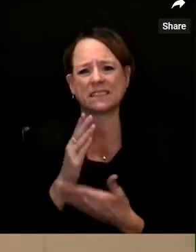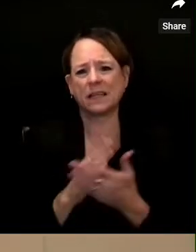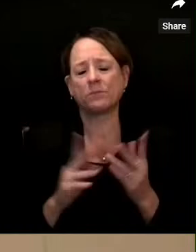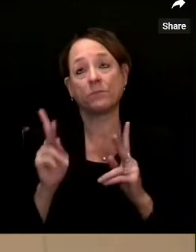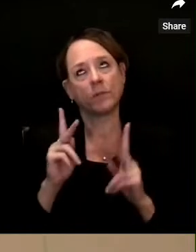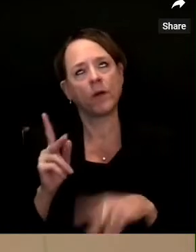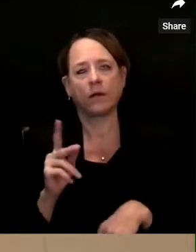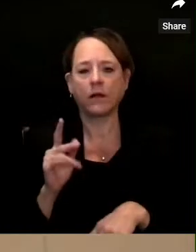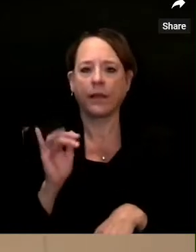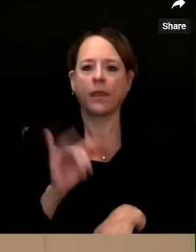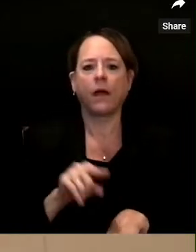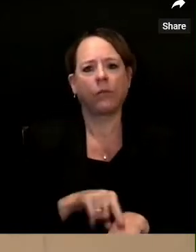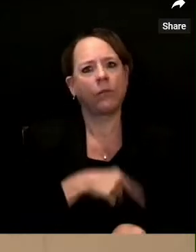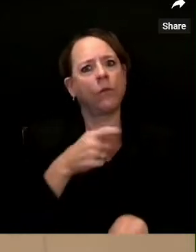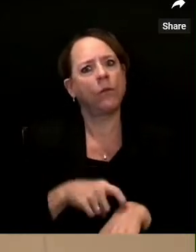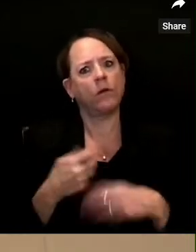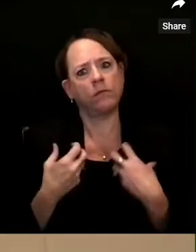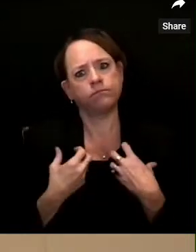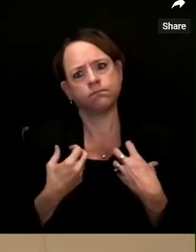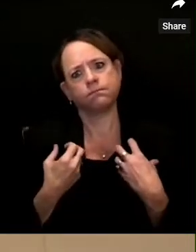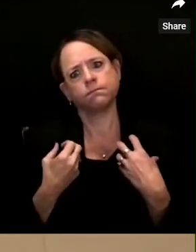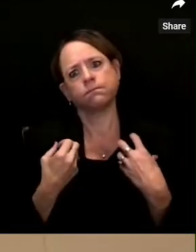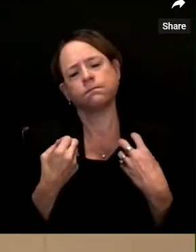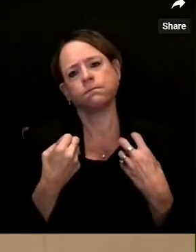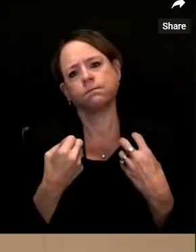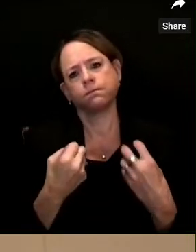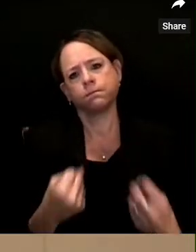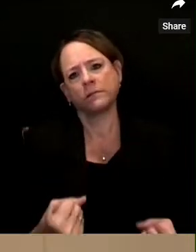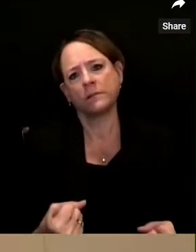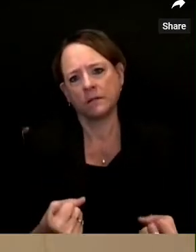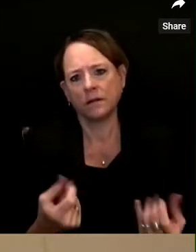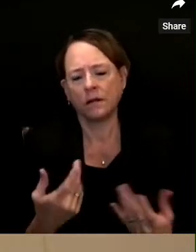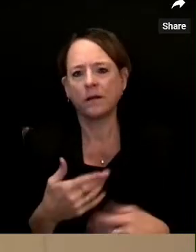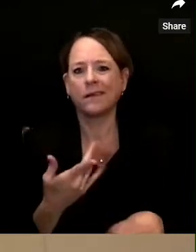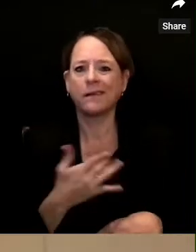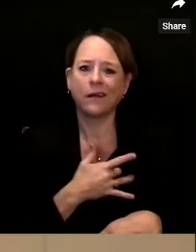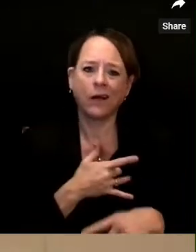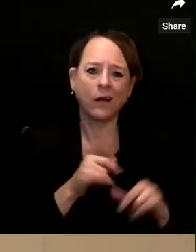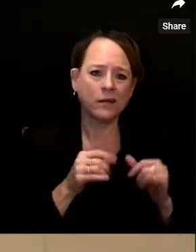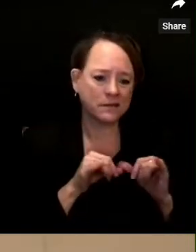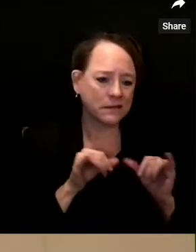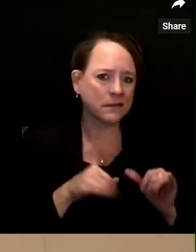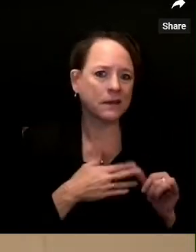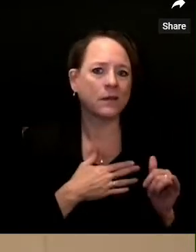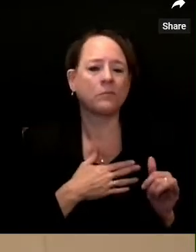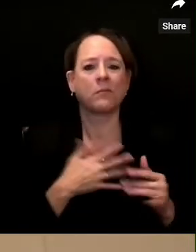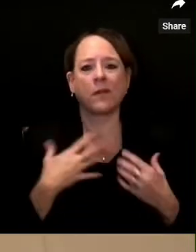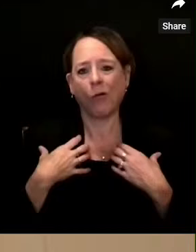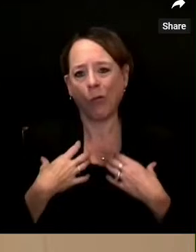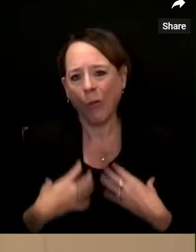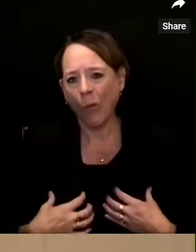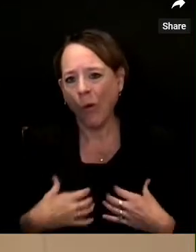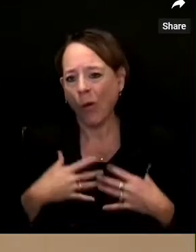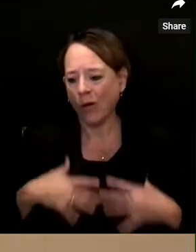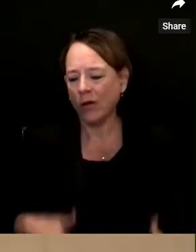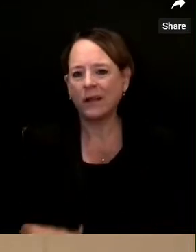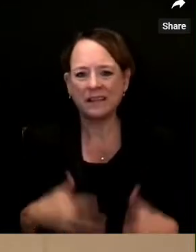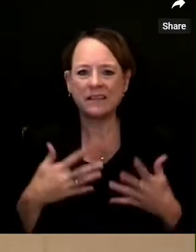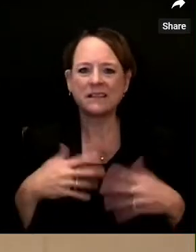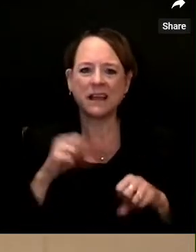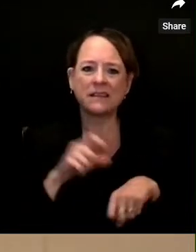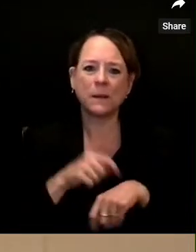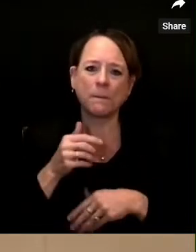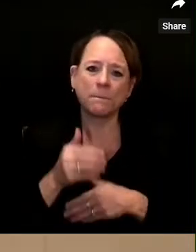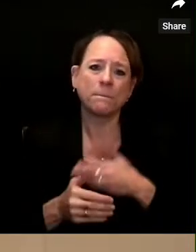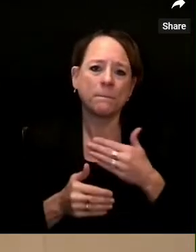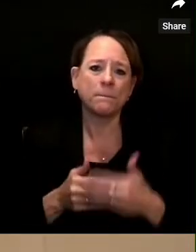and their lungs are need time to heal. So that's not necessarily unique to COVID-19, but we have